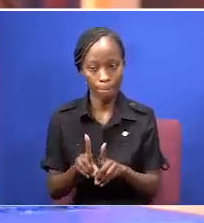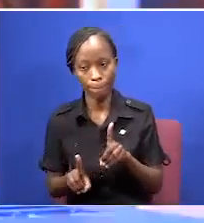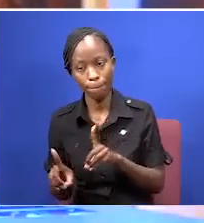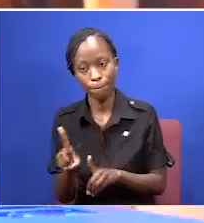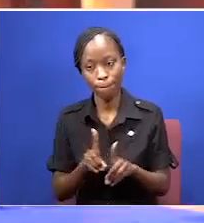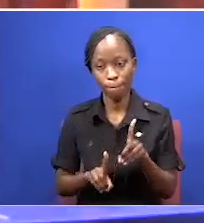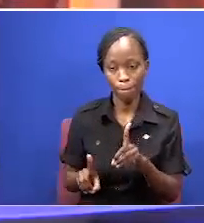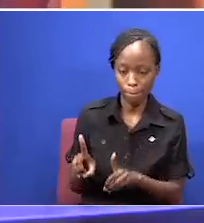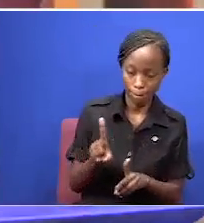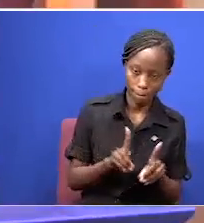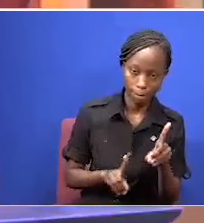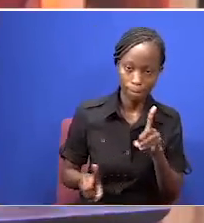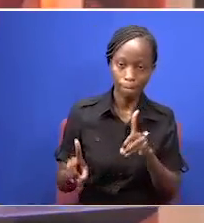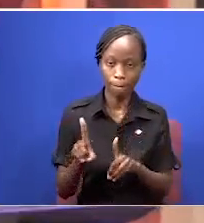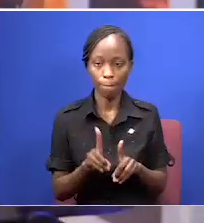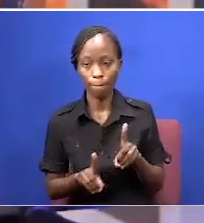hey